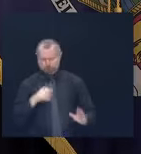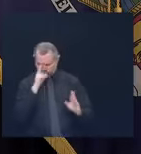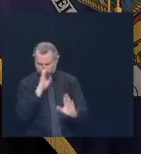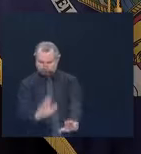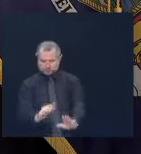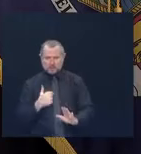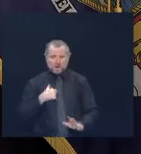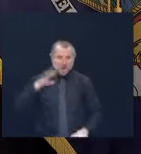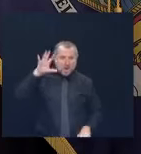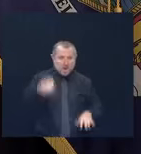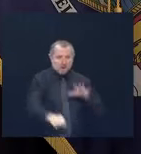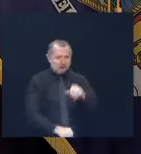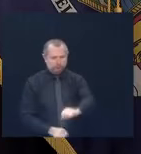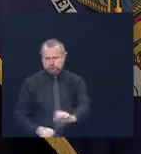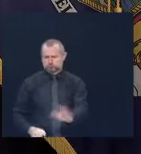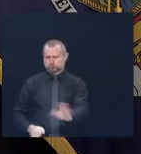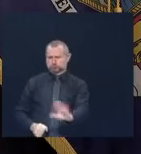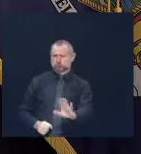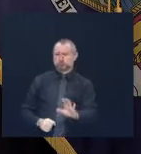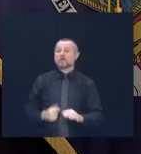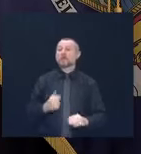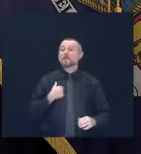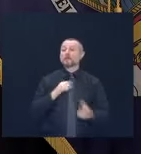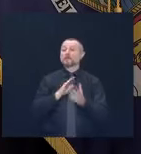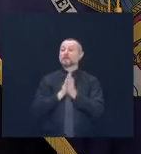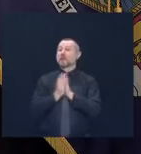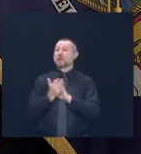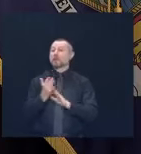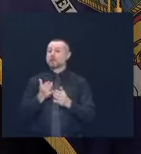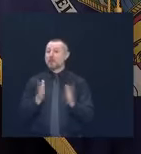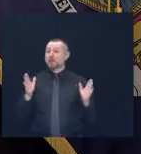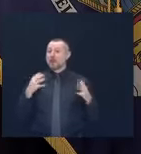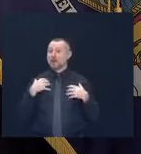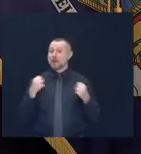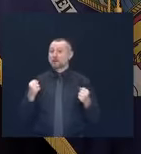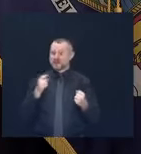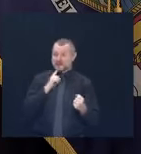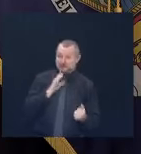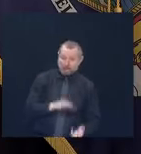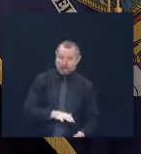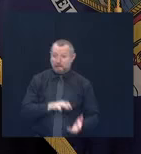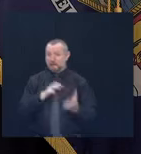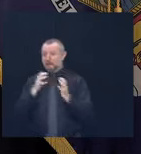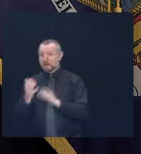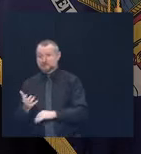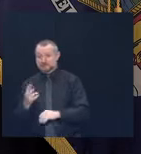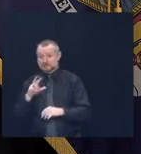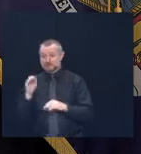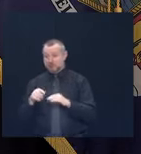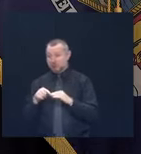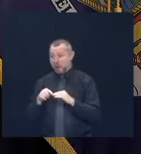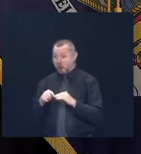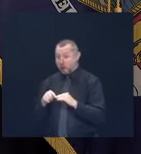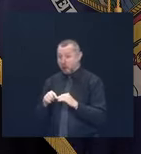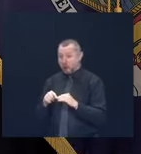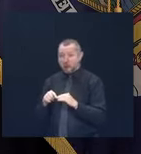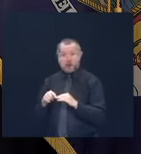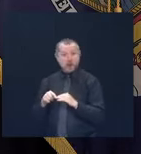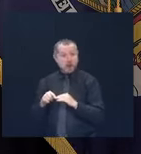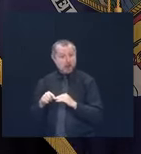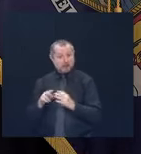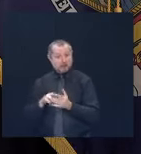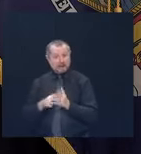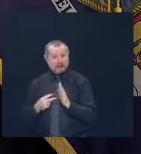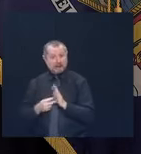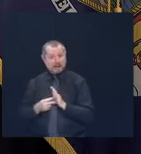But when it became a public health issue, which is 3% in our opinion, then the state